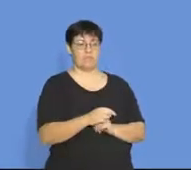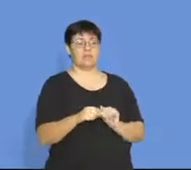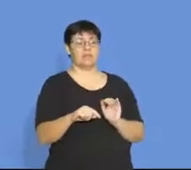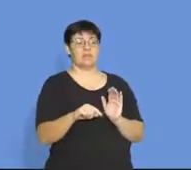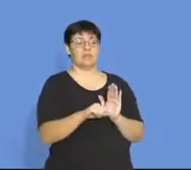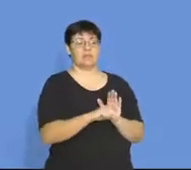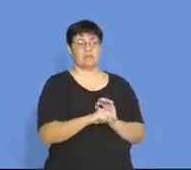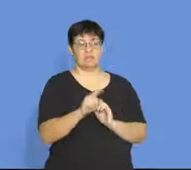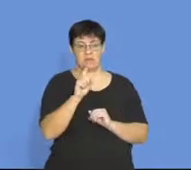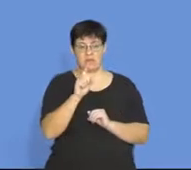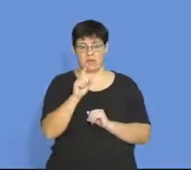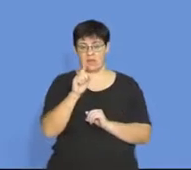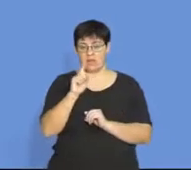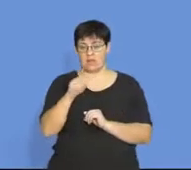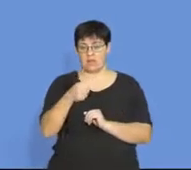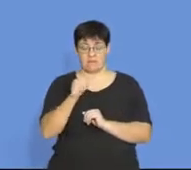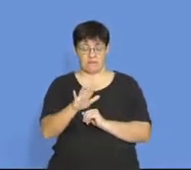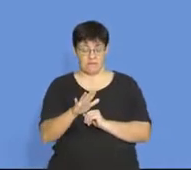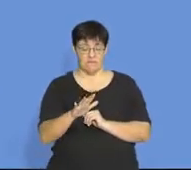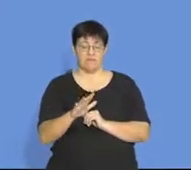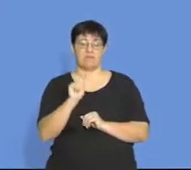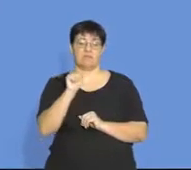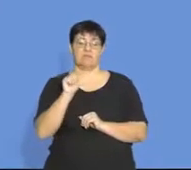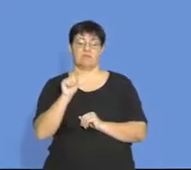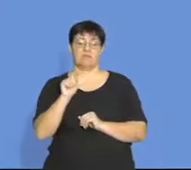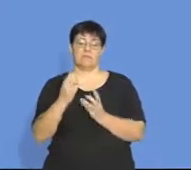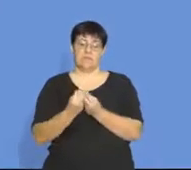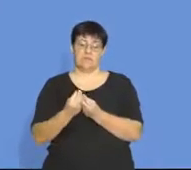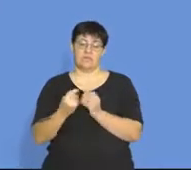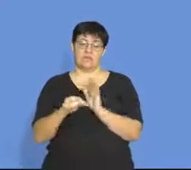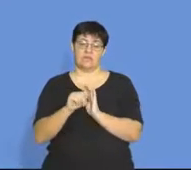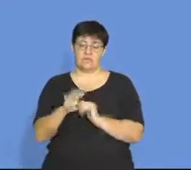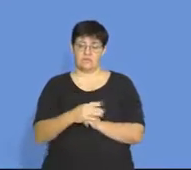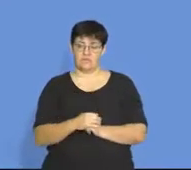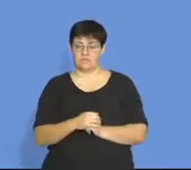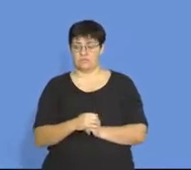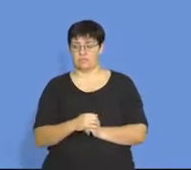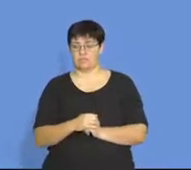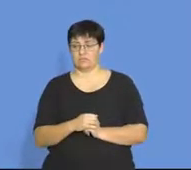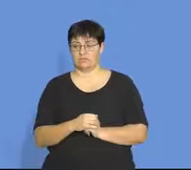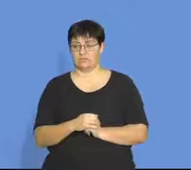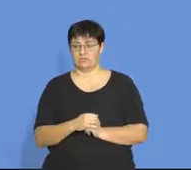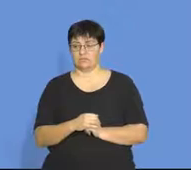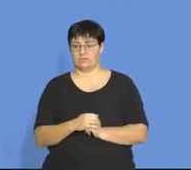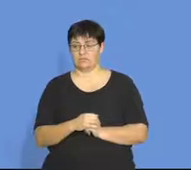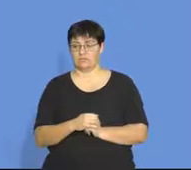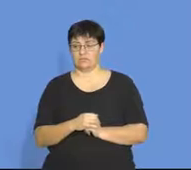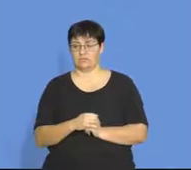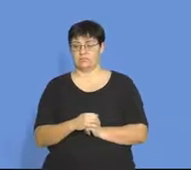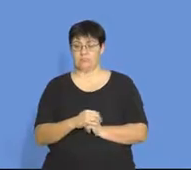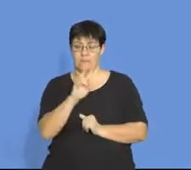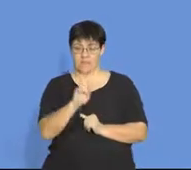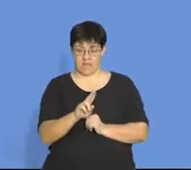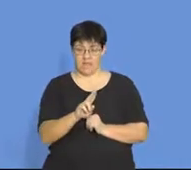go back to what we solved there. Negative 1, 5 goes with negative 4. So it